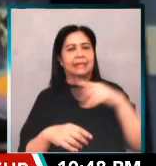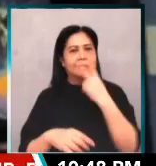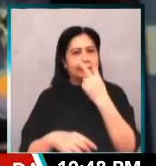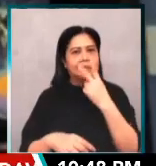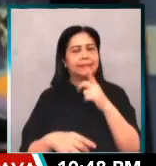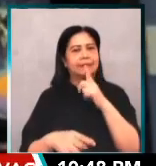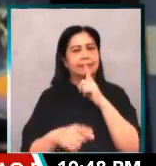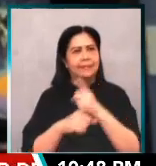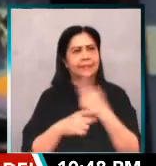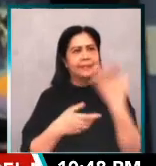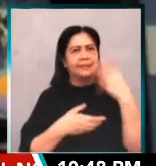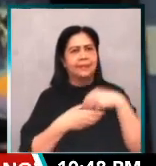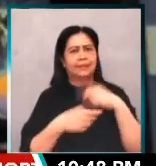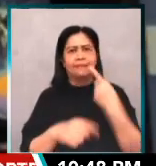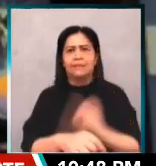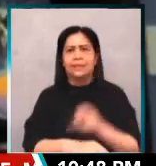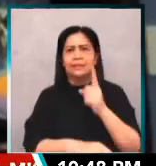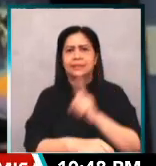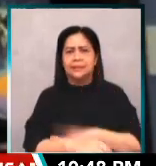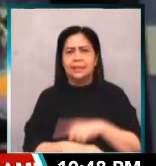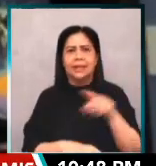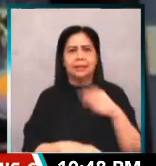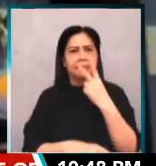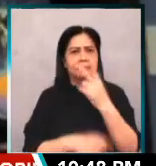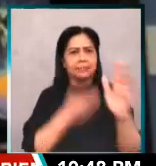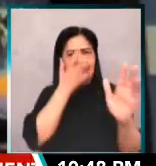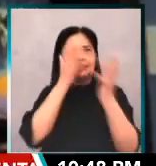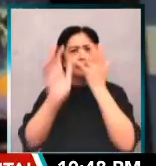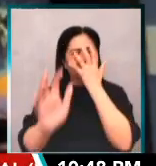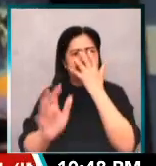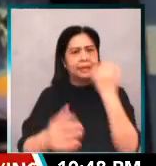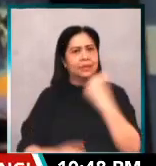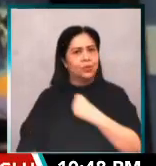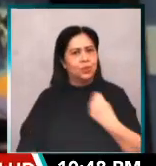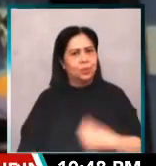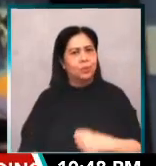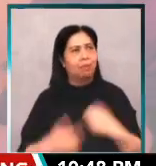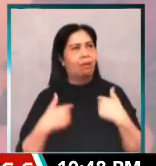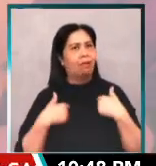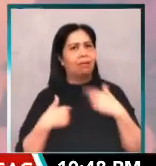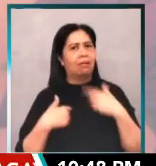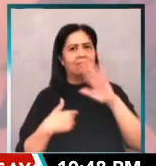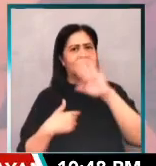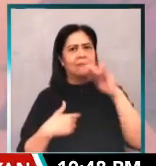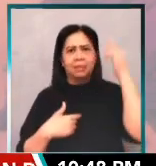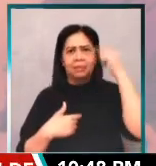people saying for the first time ever, they're seeing themselves in Superman, something they never thought was possible.